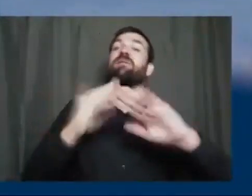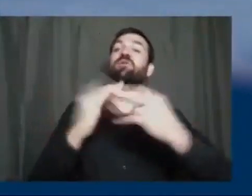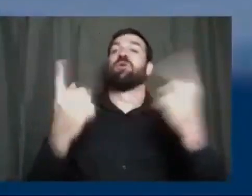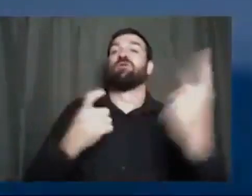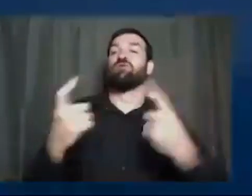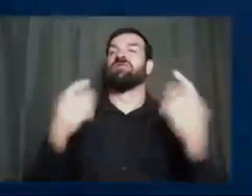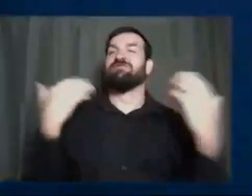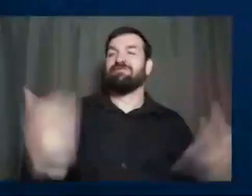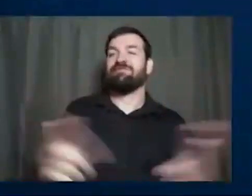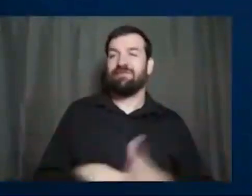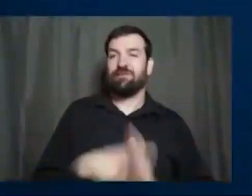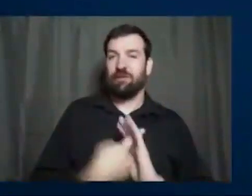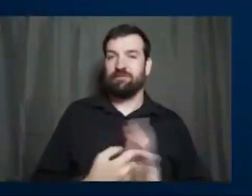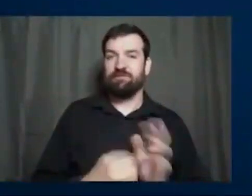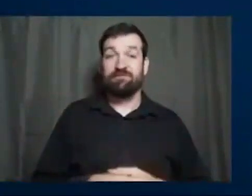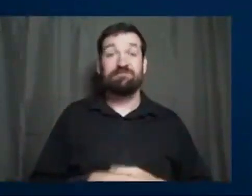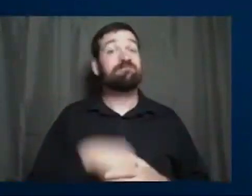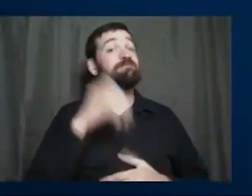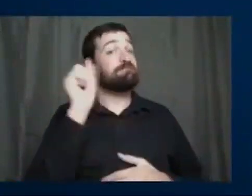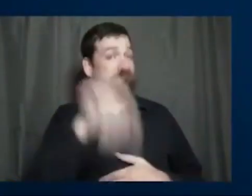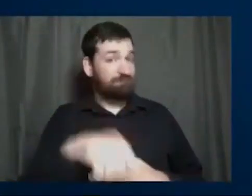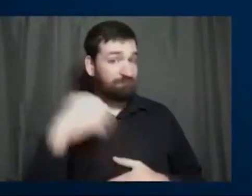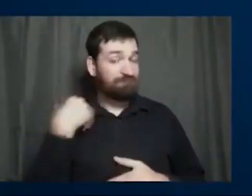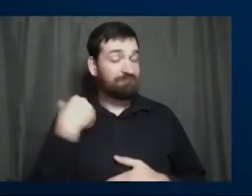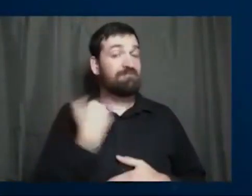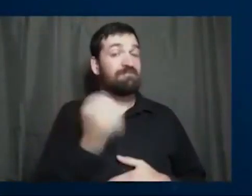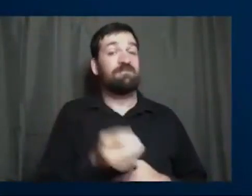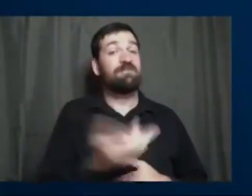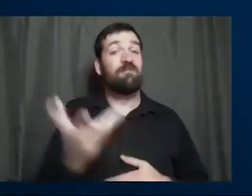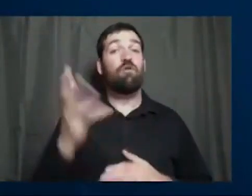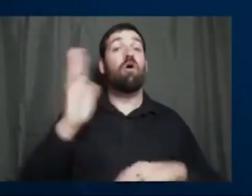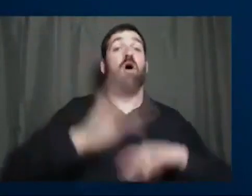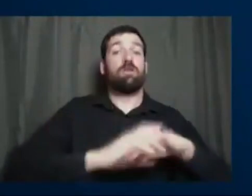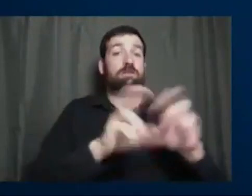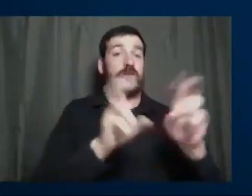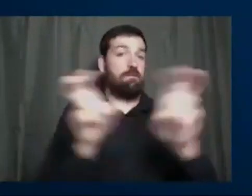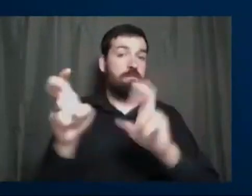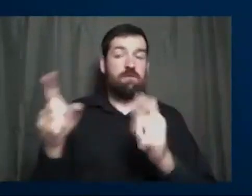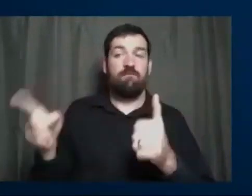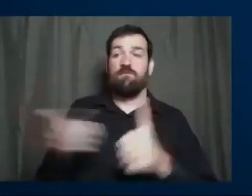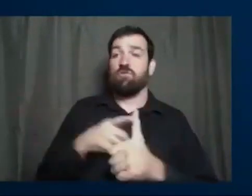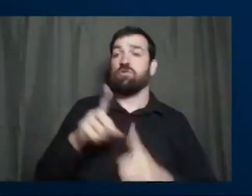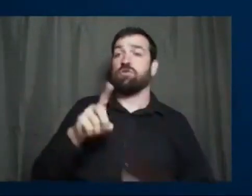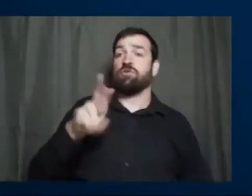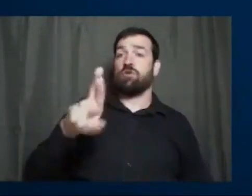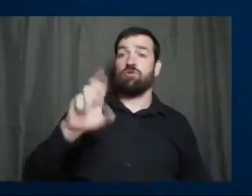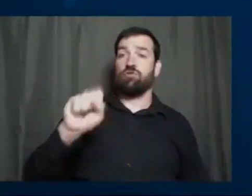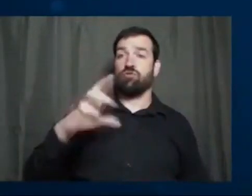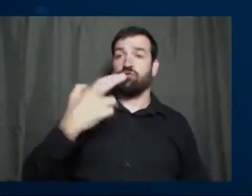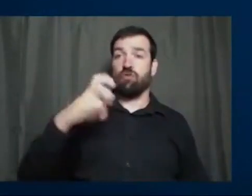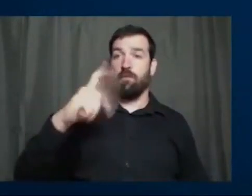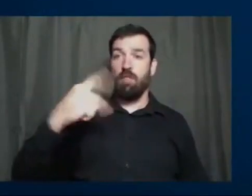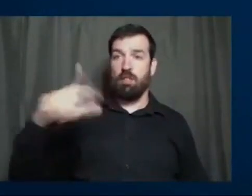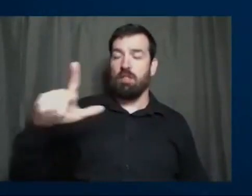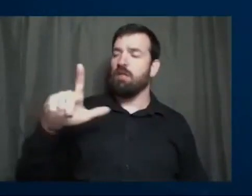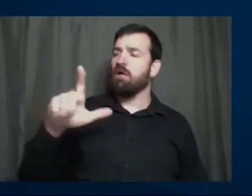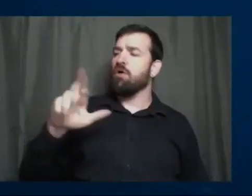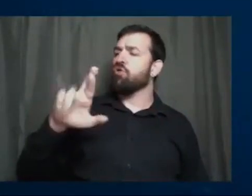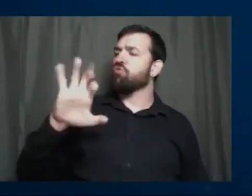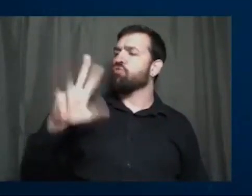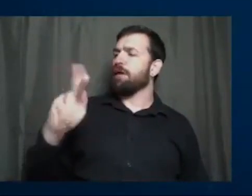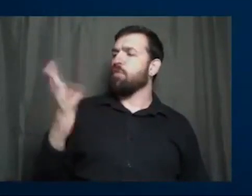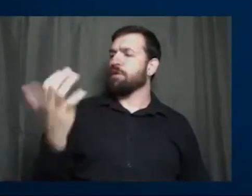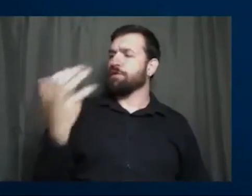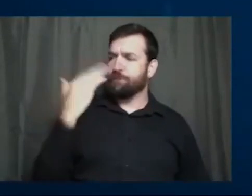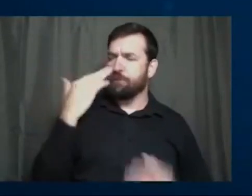started. Yes, we have some that are on topic. So I'm going to start with Dr. Schroeppel. Rick wants to know, tell us about the screenings that will be done on the